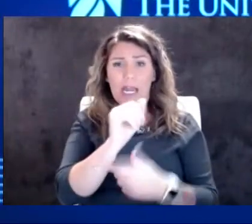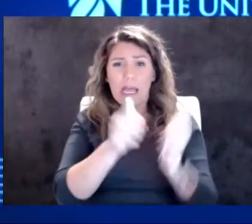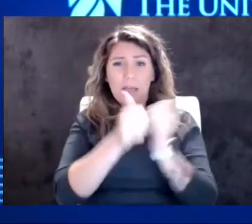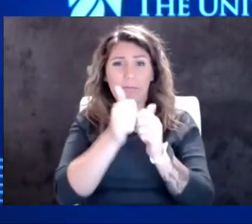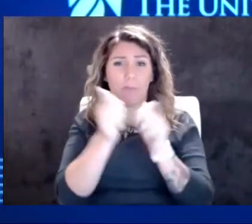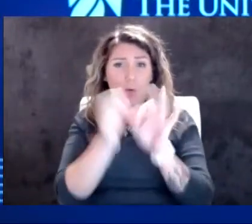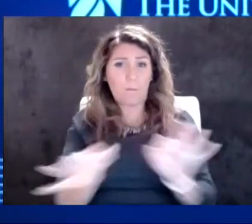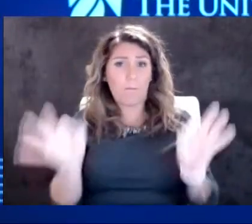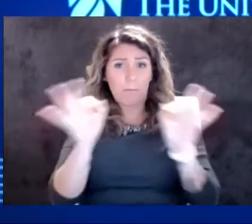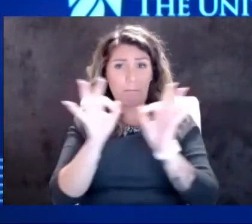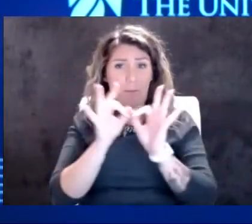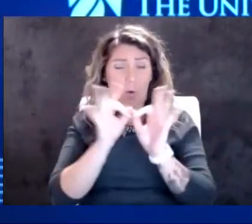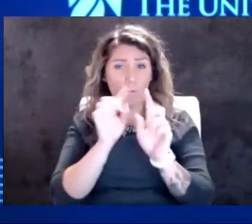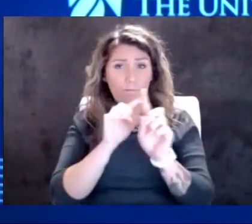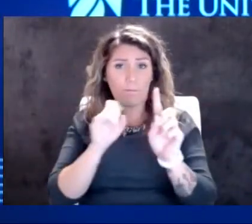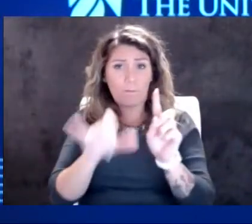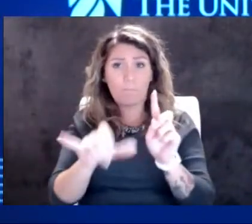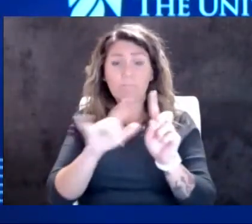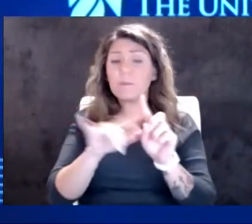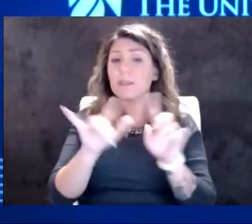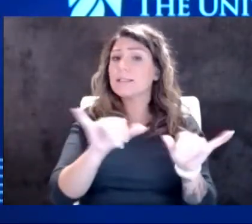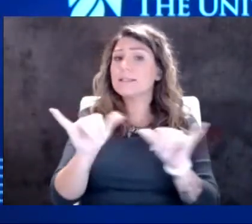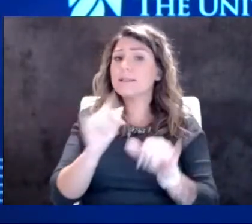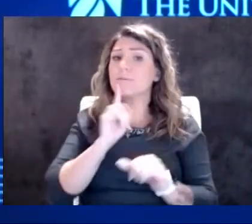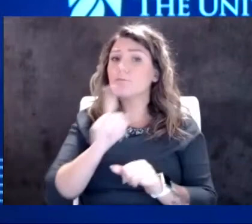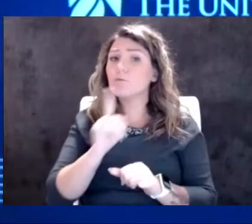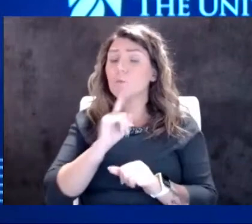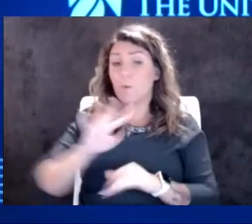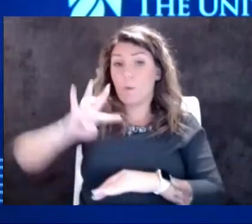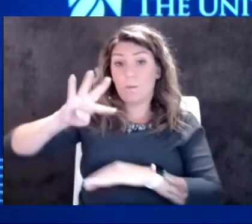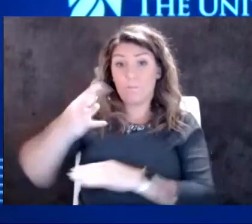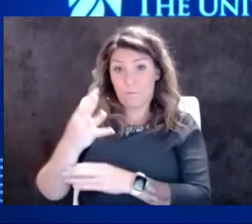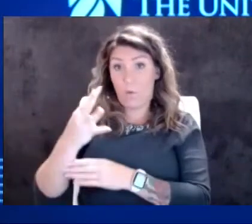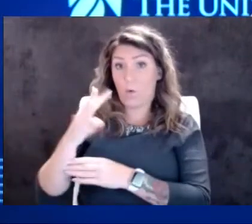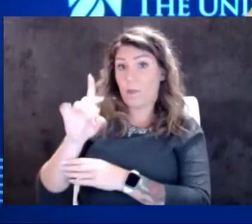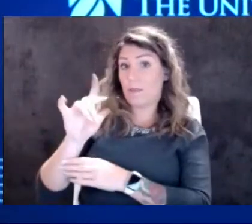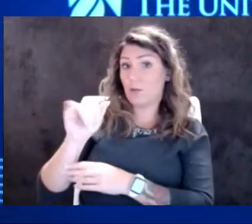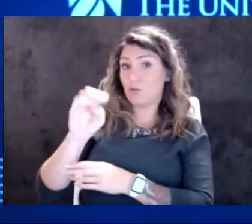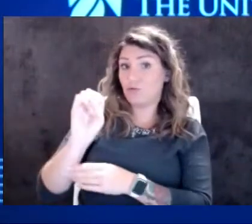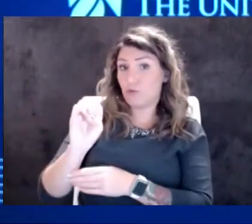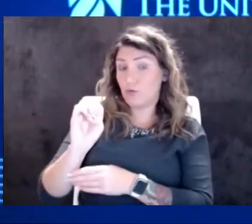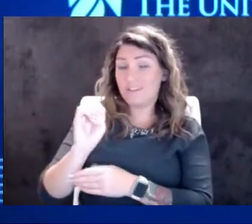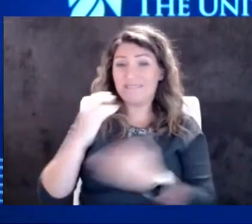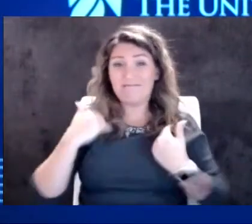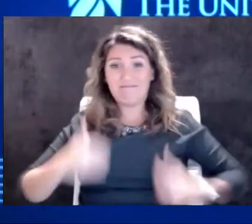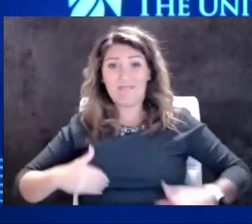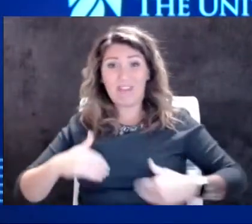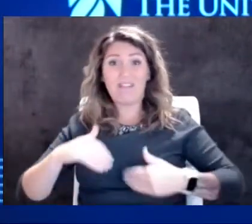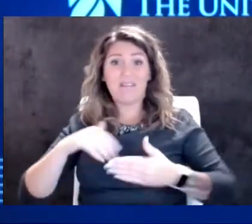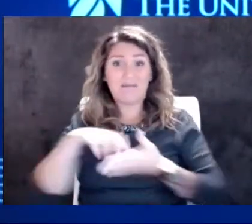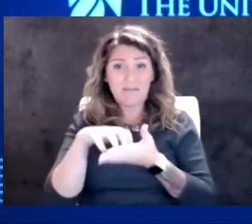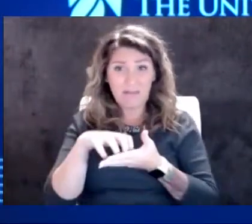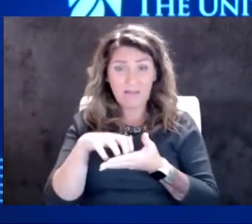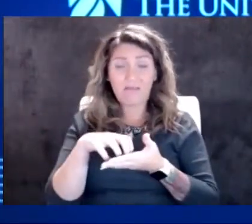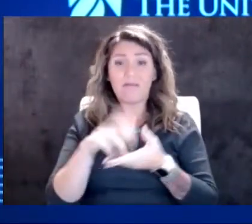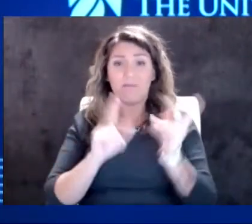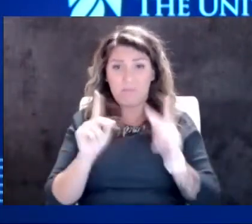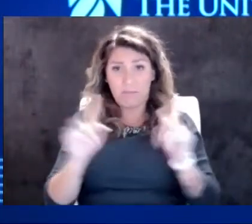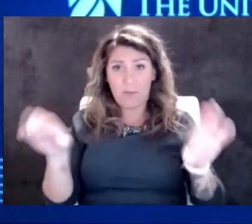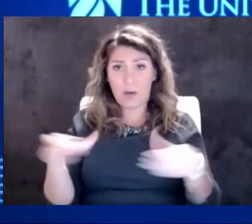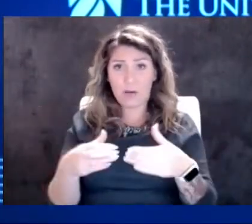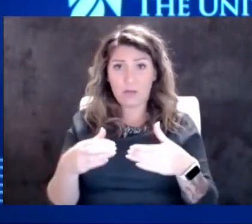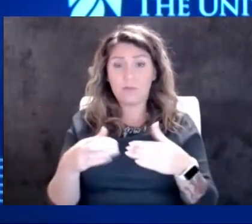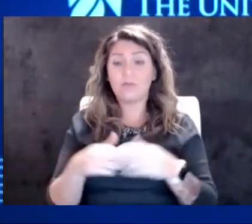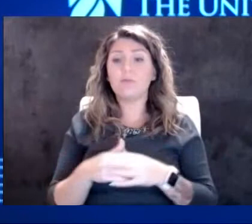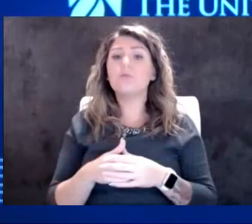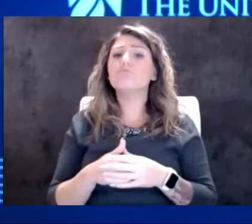from. And the same thing's true on that 4th dose, just to come back to that question of immunocompromised. I think you made a great point, Bridgette. Talk to your